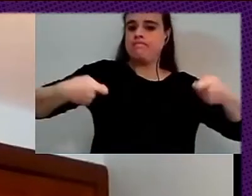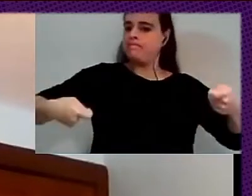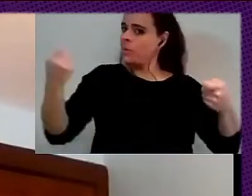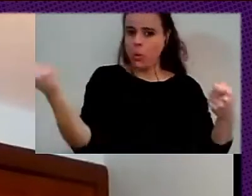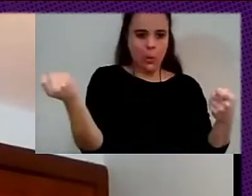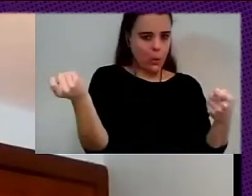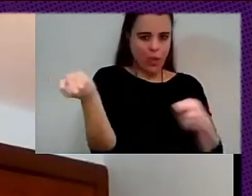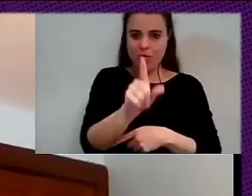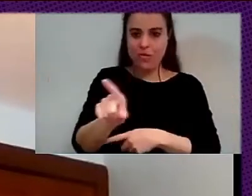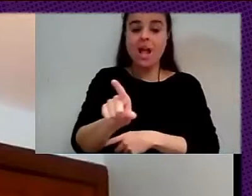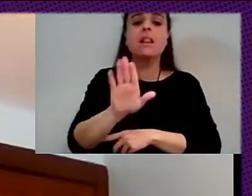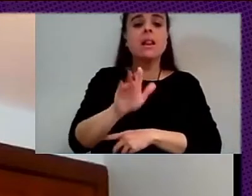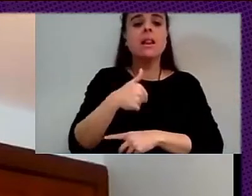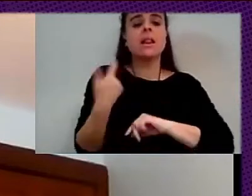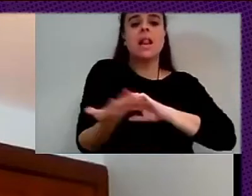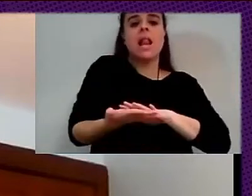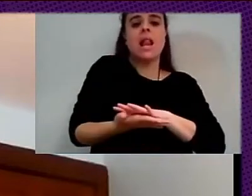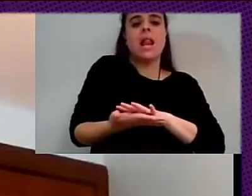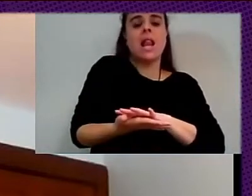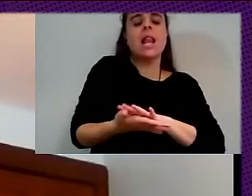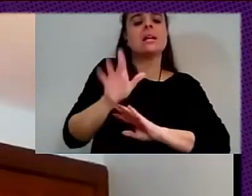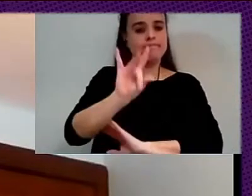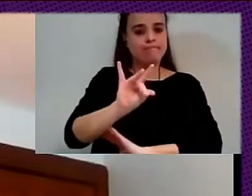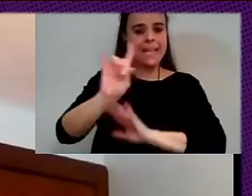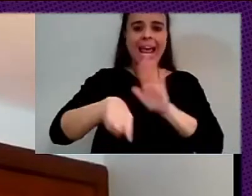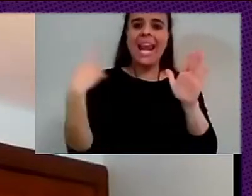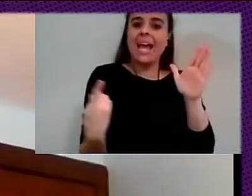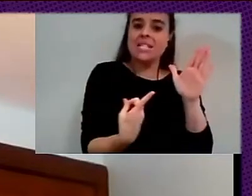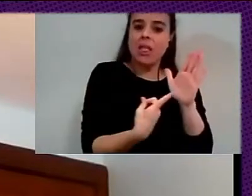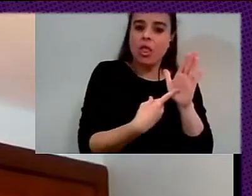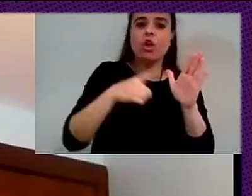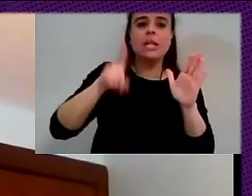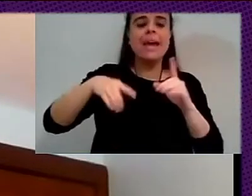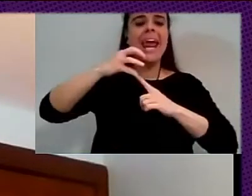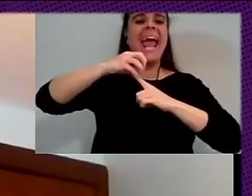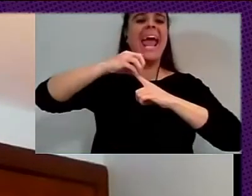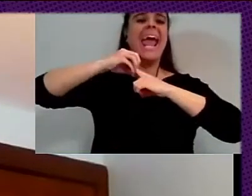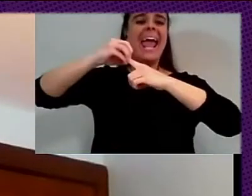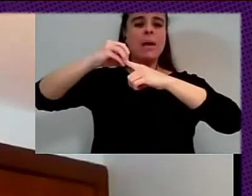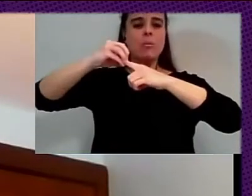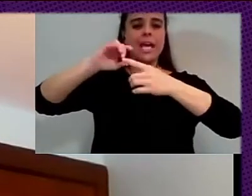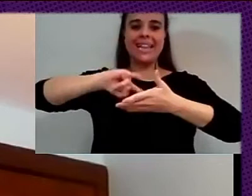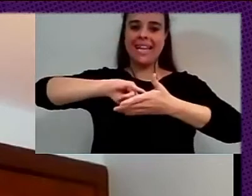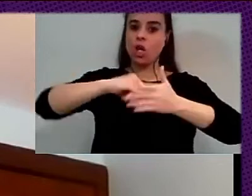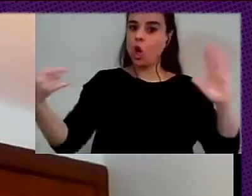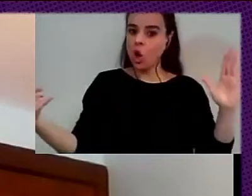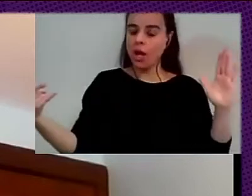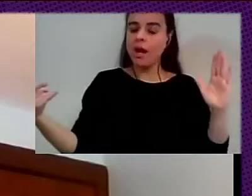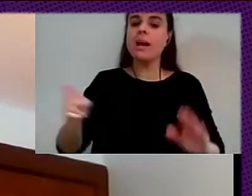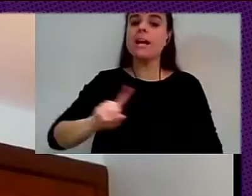idea of tech hegemony and the concepts that are dominant, and then to talk a little bit about